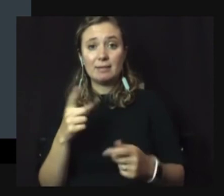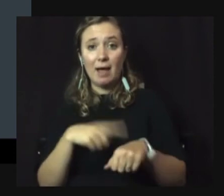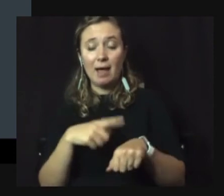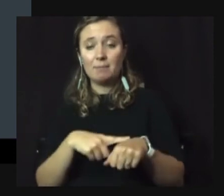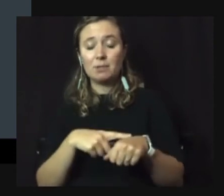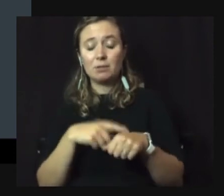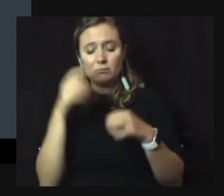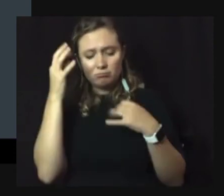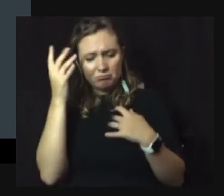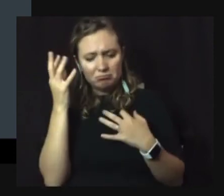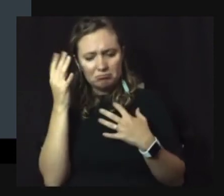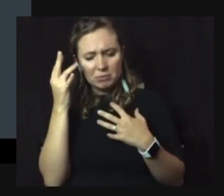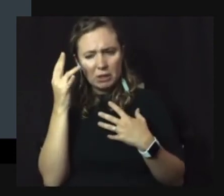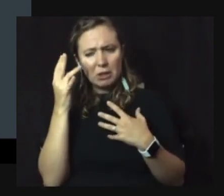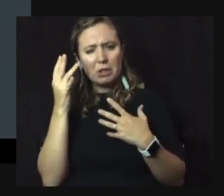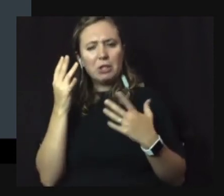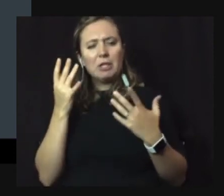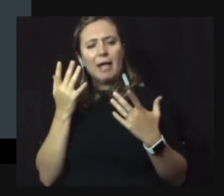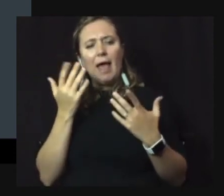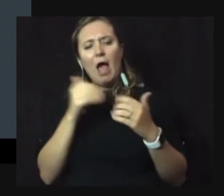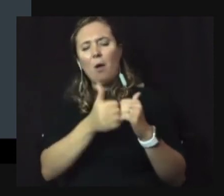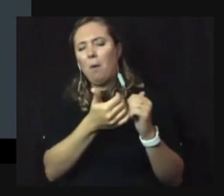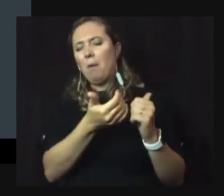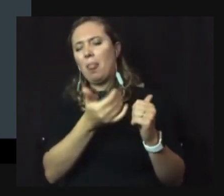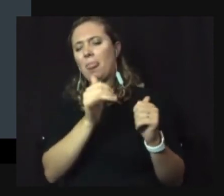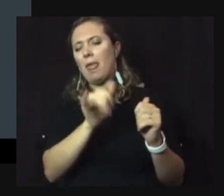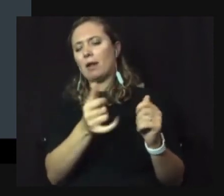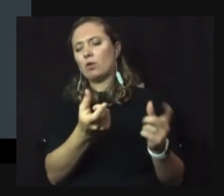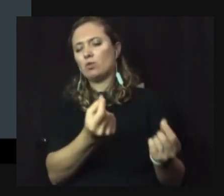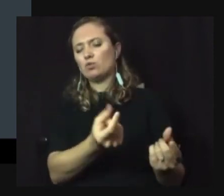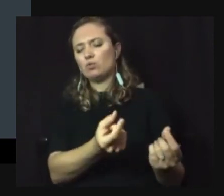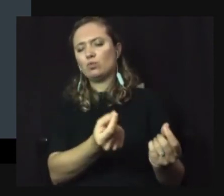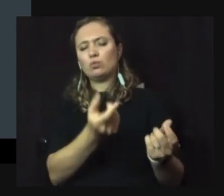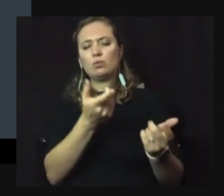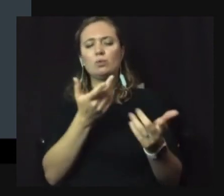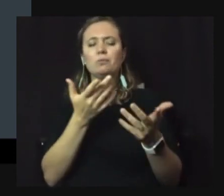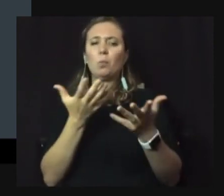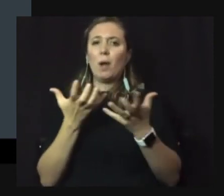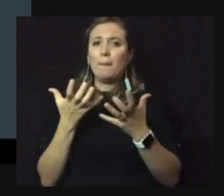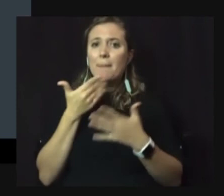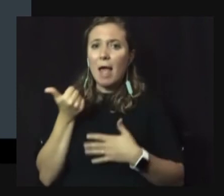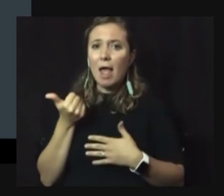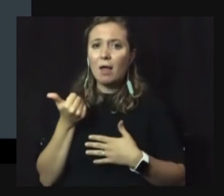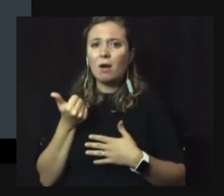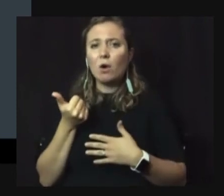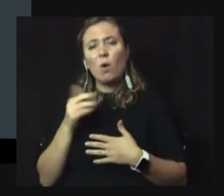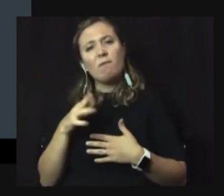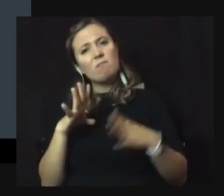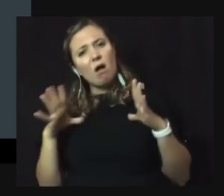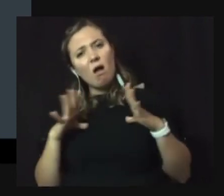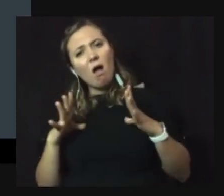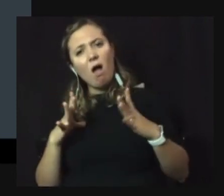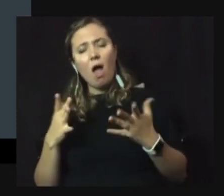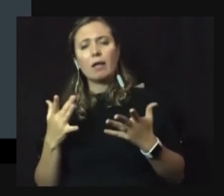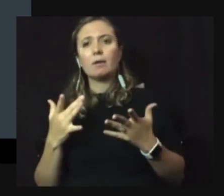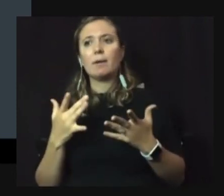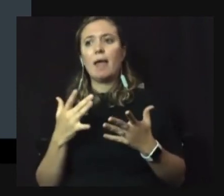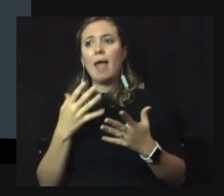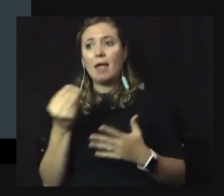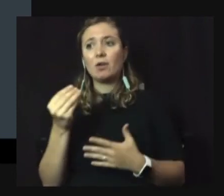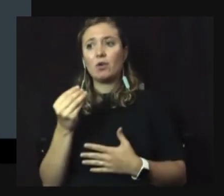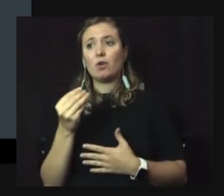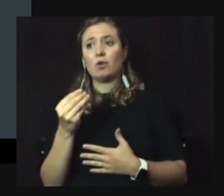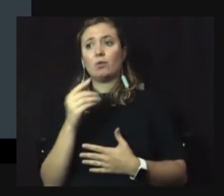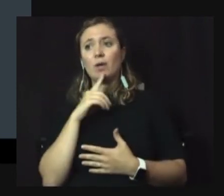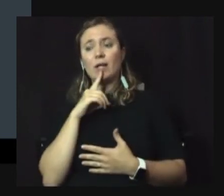you, and if it could be better, if you want it to be better, or if you're fine with it for now, and restore. Everything